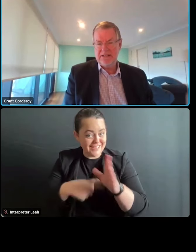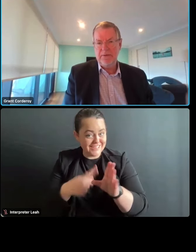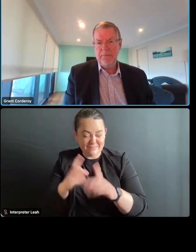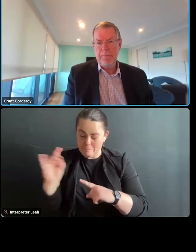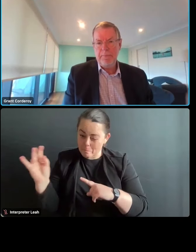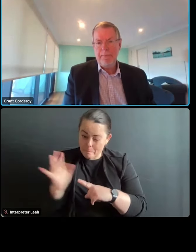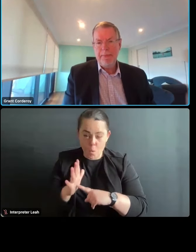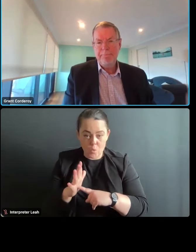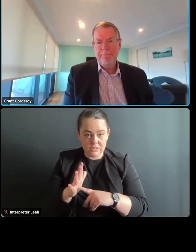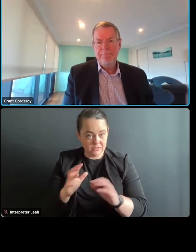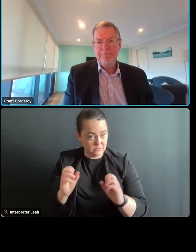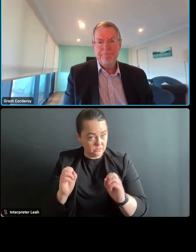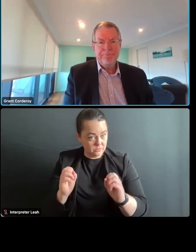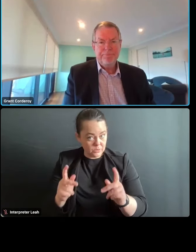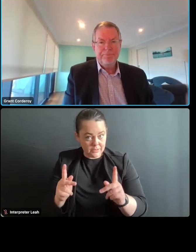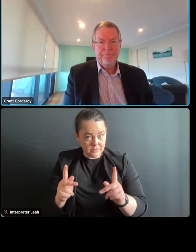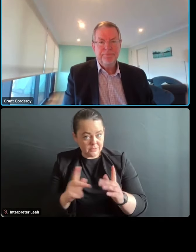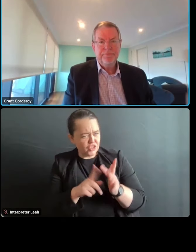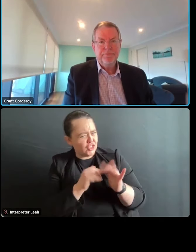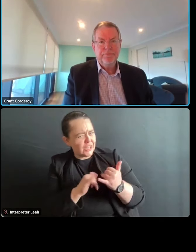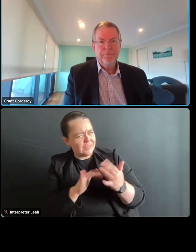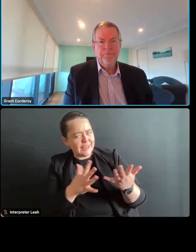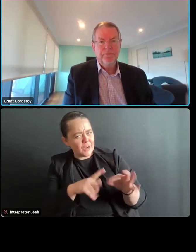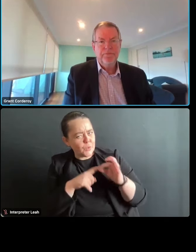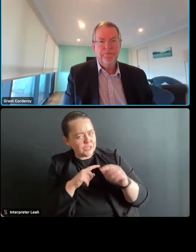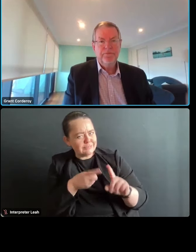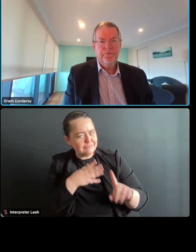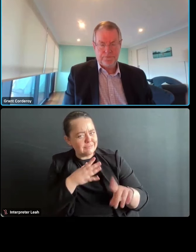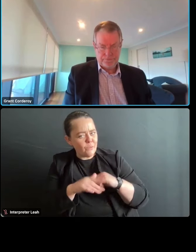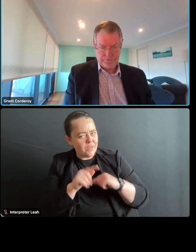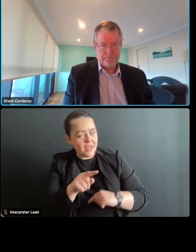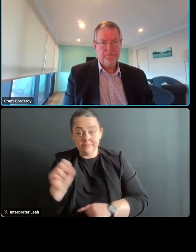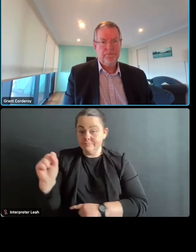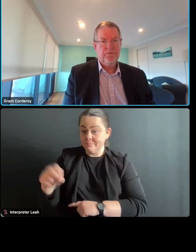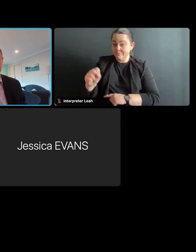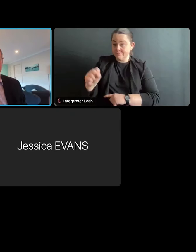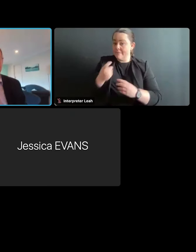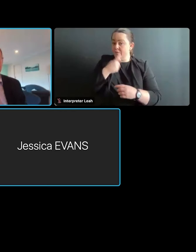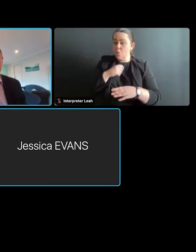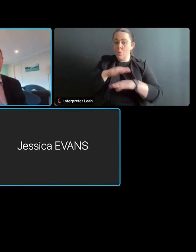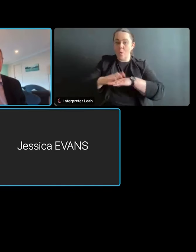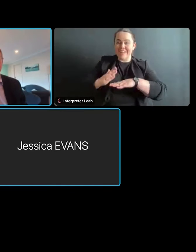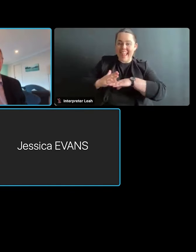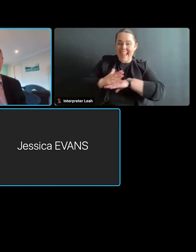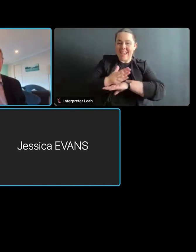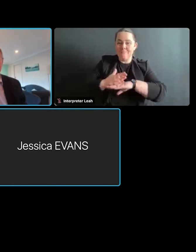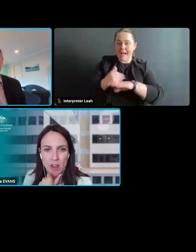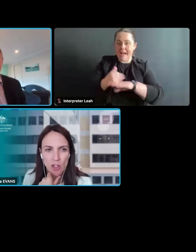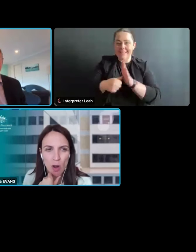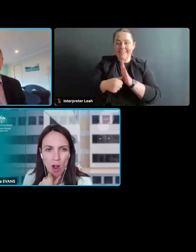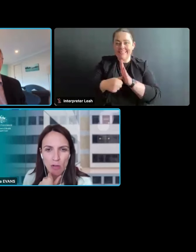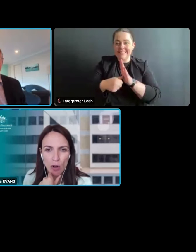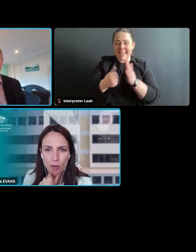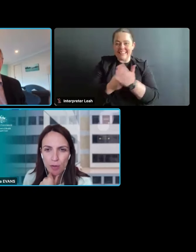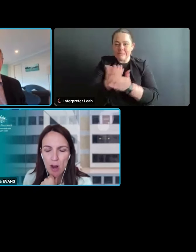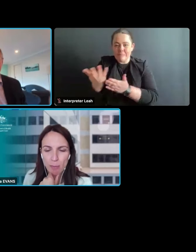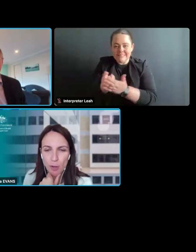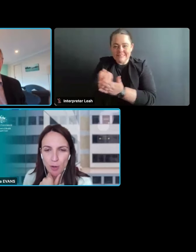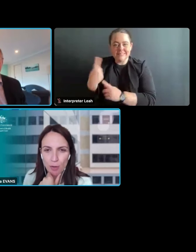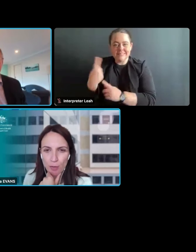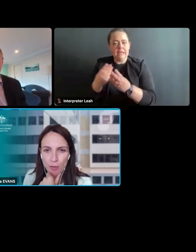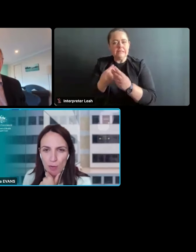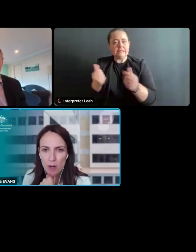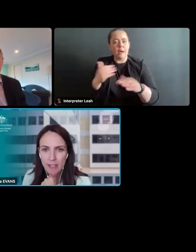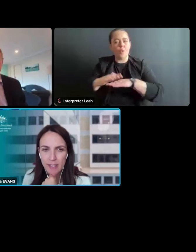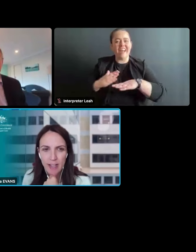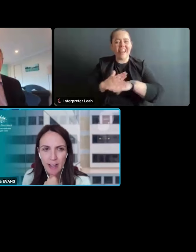to this? Yeah, I'll go. There's a few that were on the labour expenses and there's a few on labour costs. So I'm going